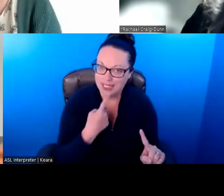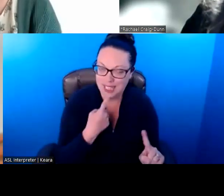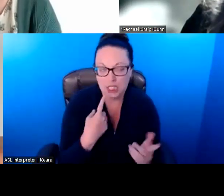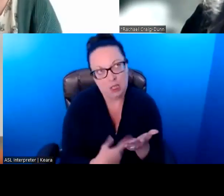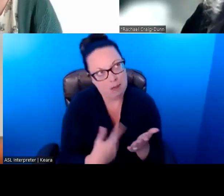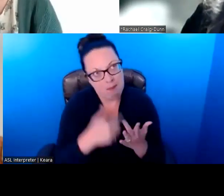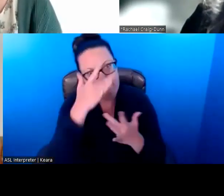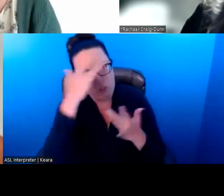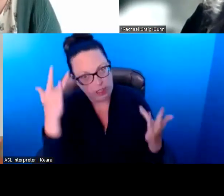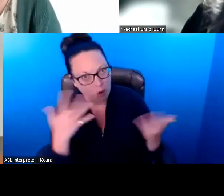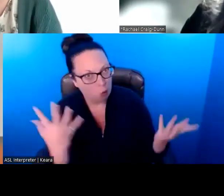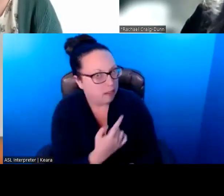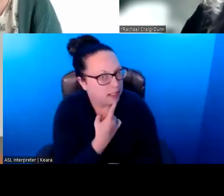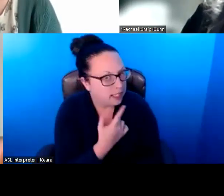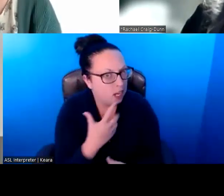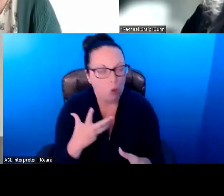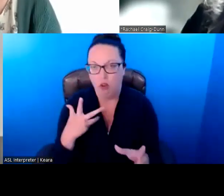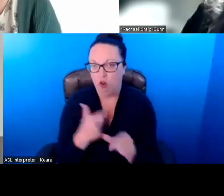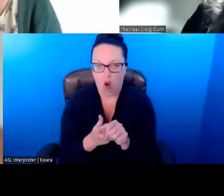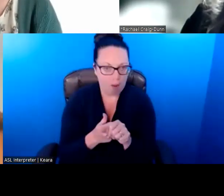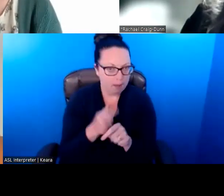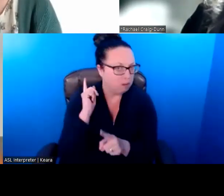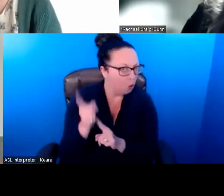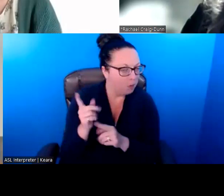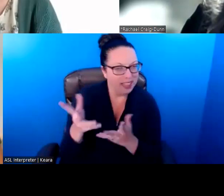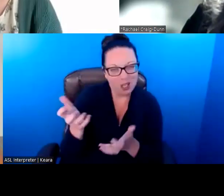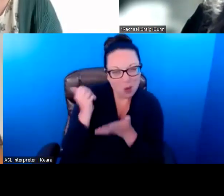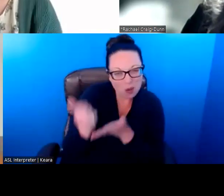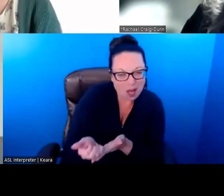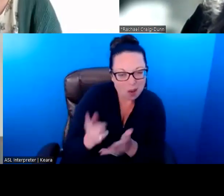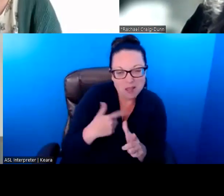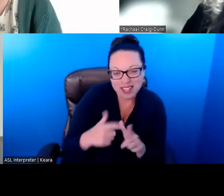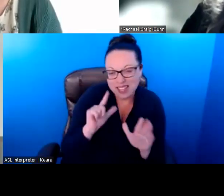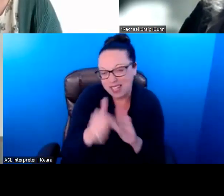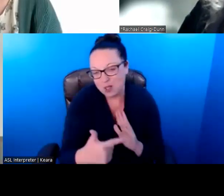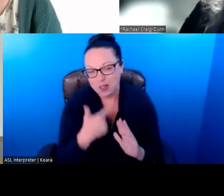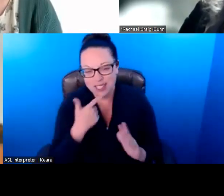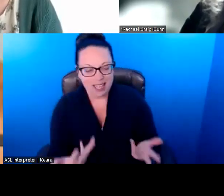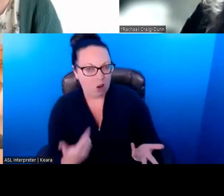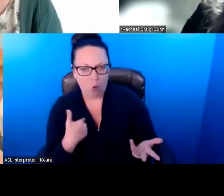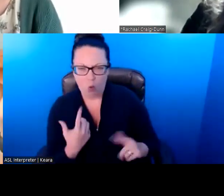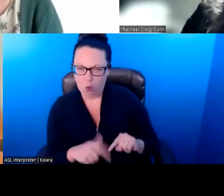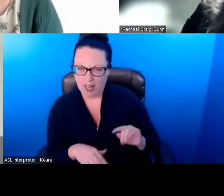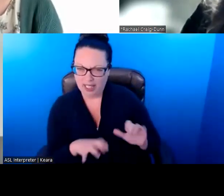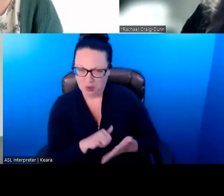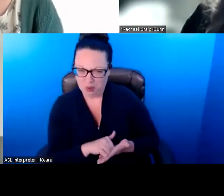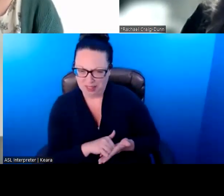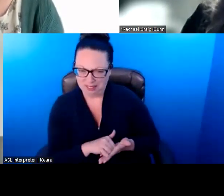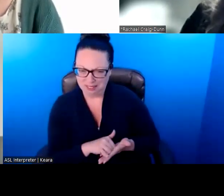said that. Sometimes they're caught up in the moment and they want to help you. Then they're like, I can't do that. So